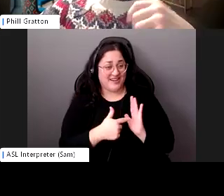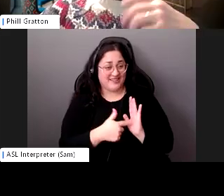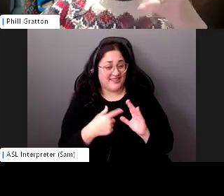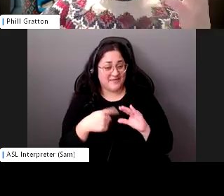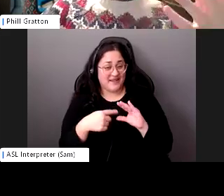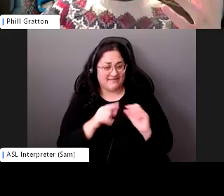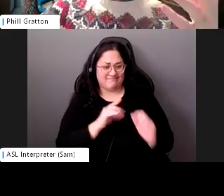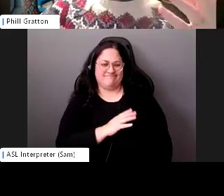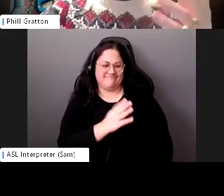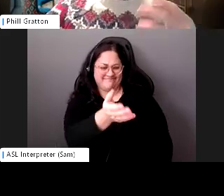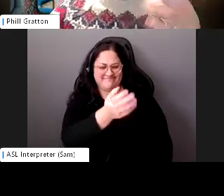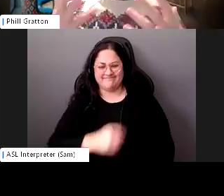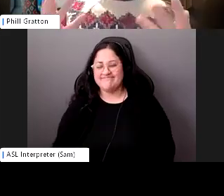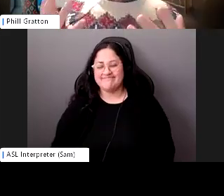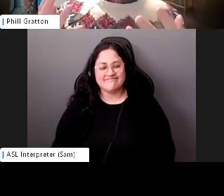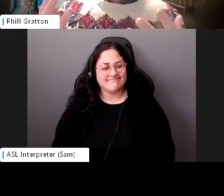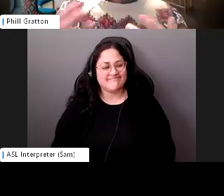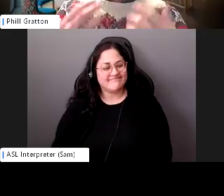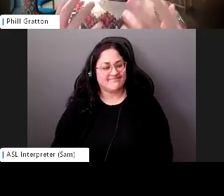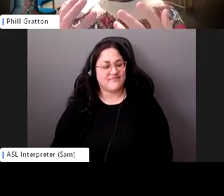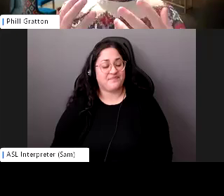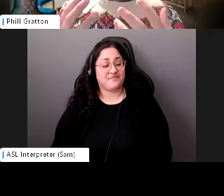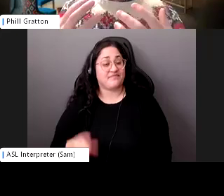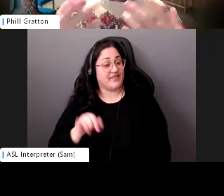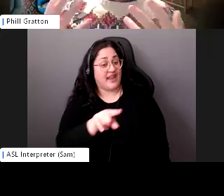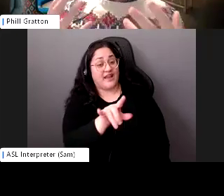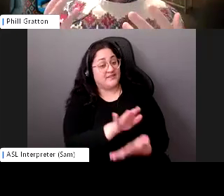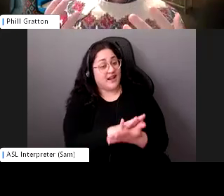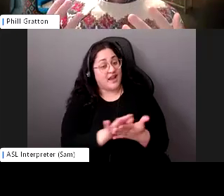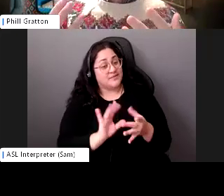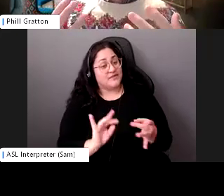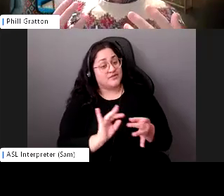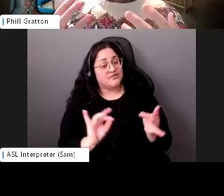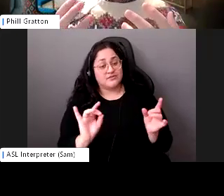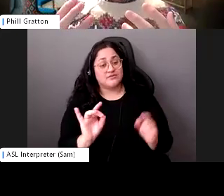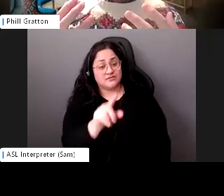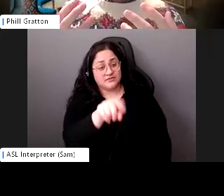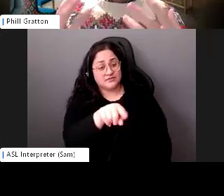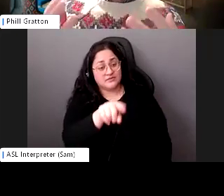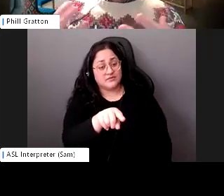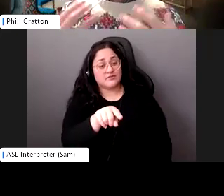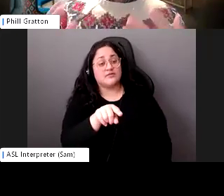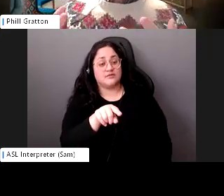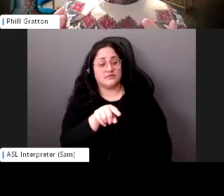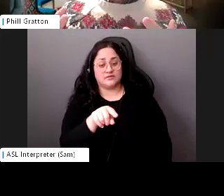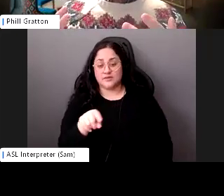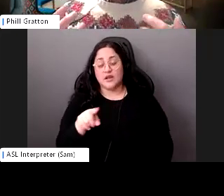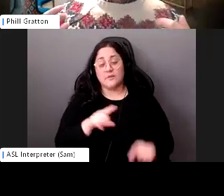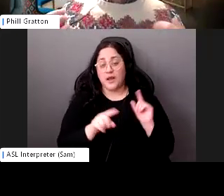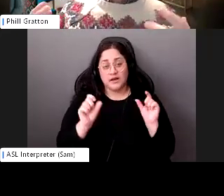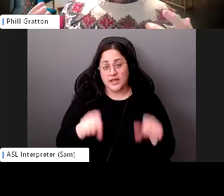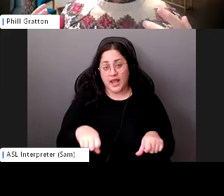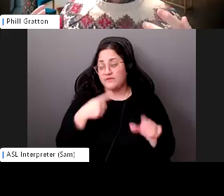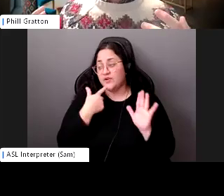that I can send to everyone. So this is a nice message. This is a nice one here, but you can also generate text for a letter,